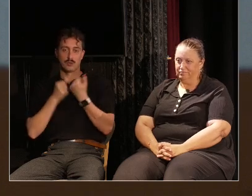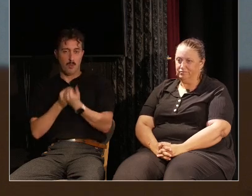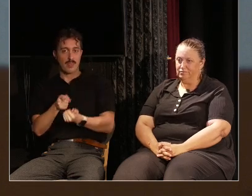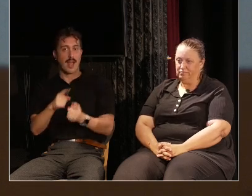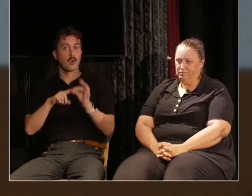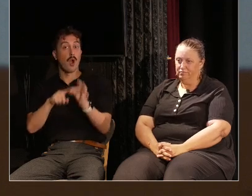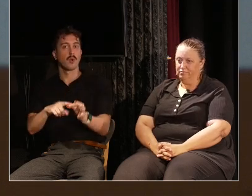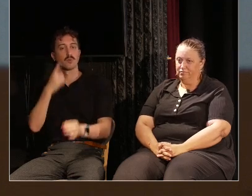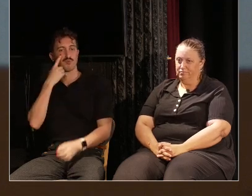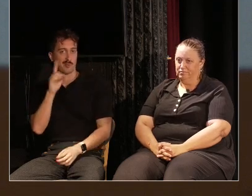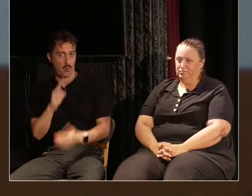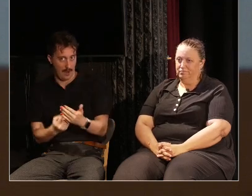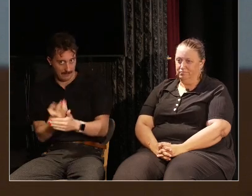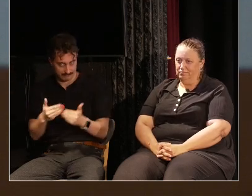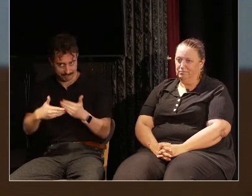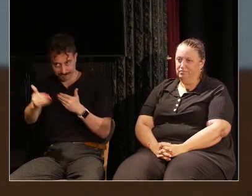there's a